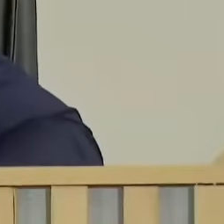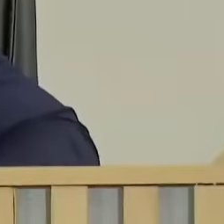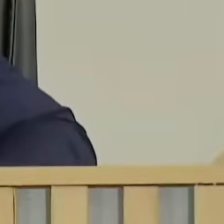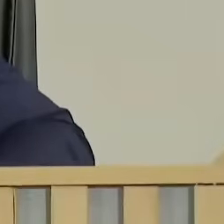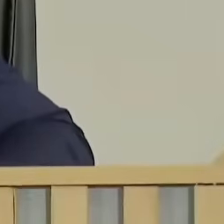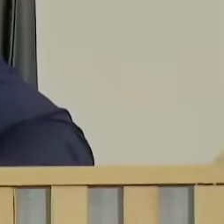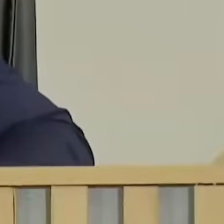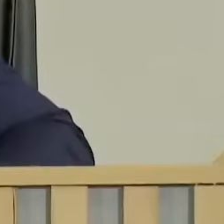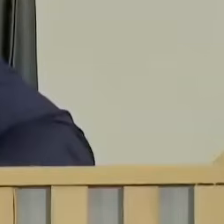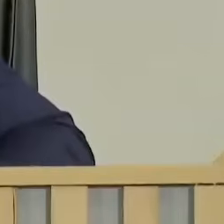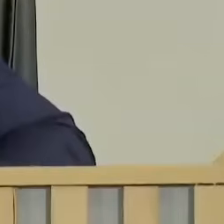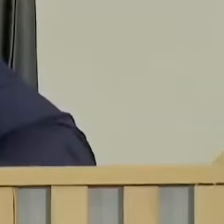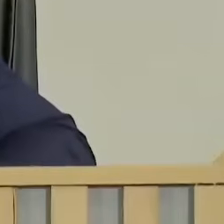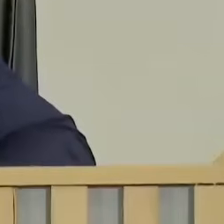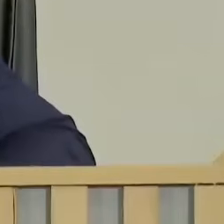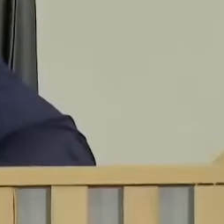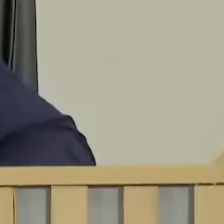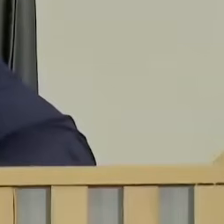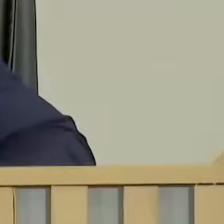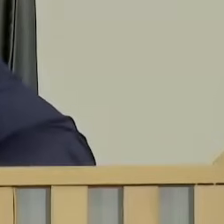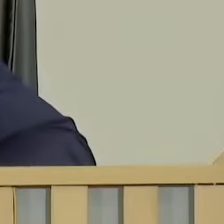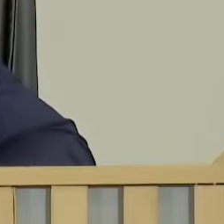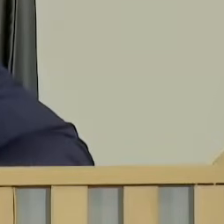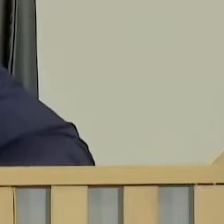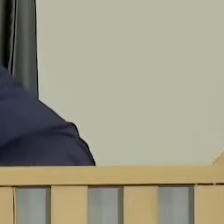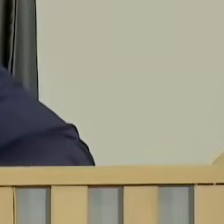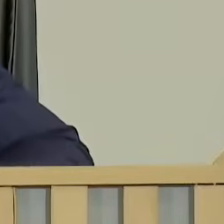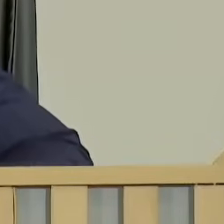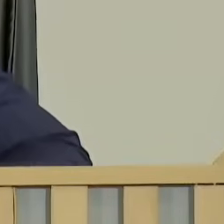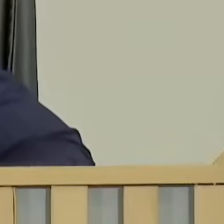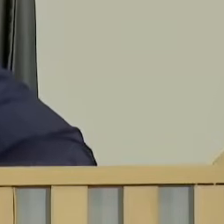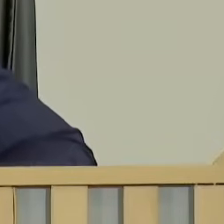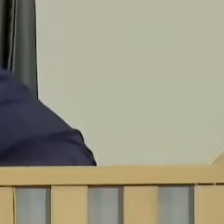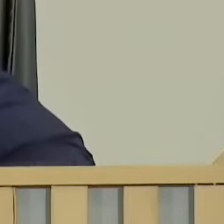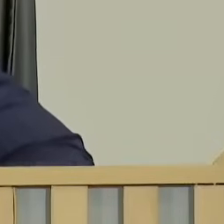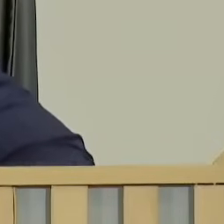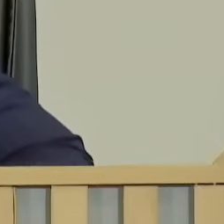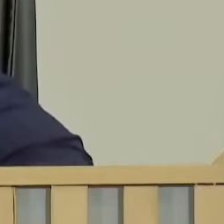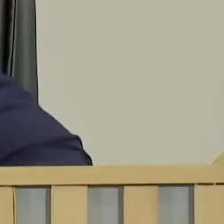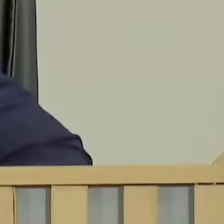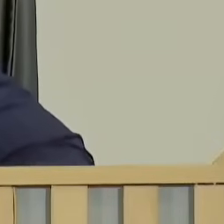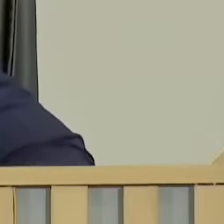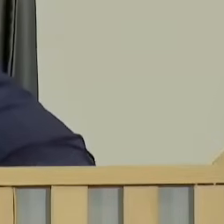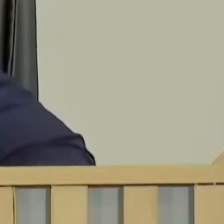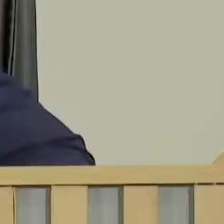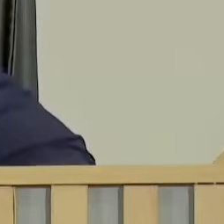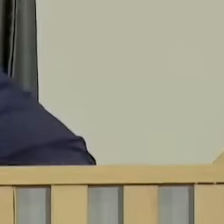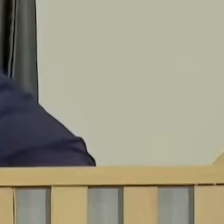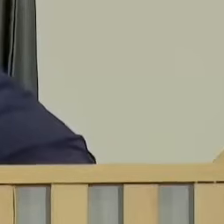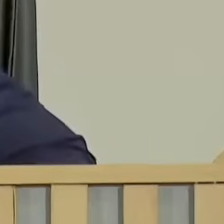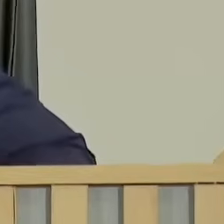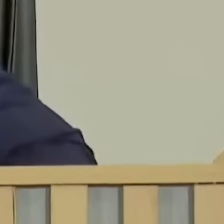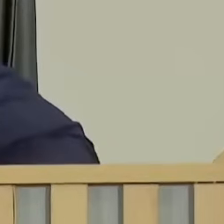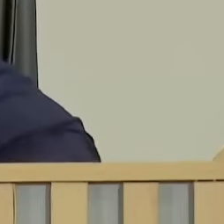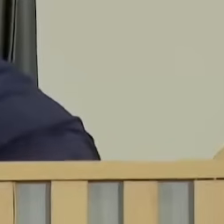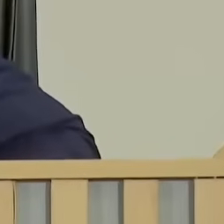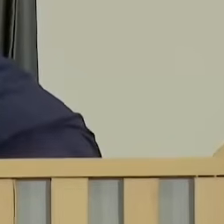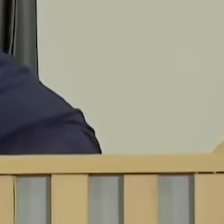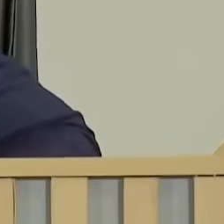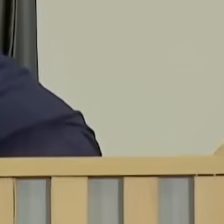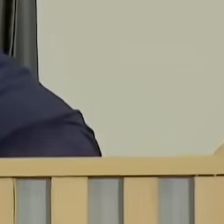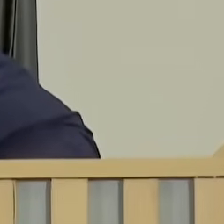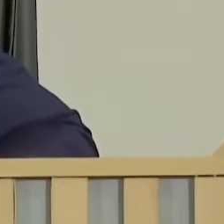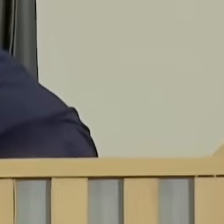As the National Commissioner, thus accountable to Parliament, but also insulated from undue